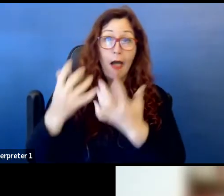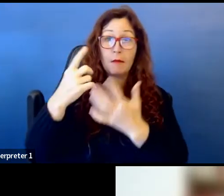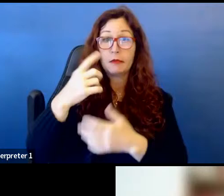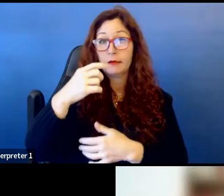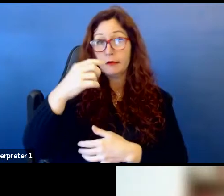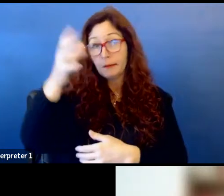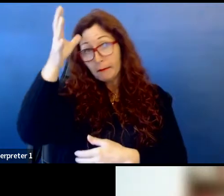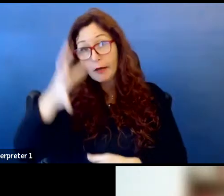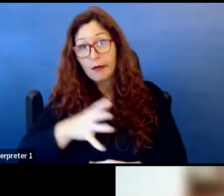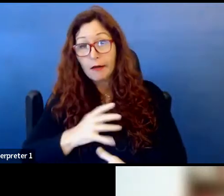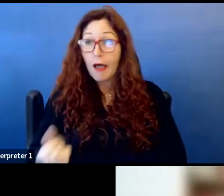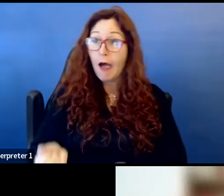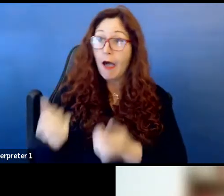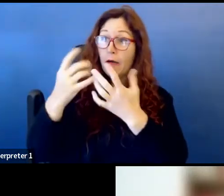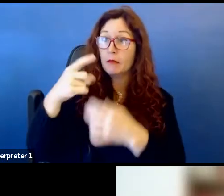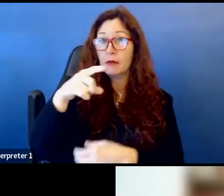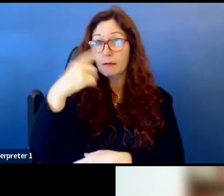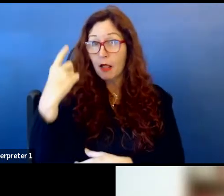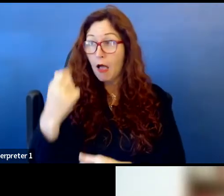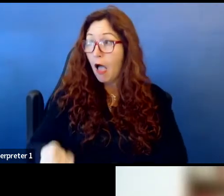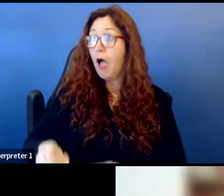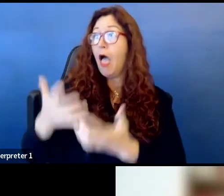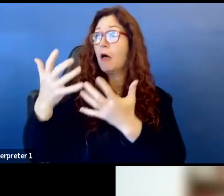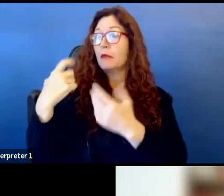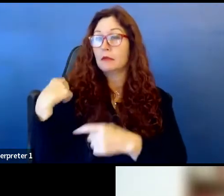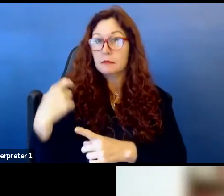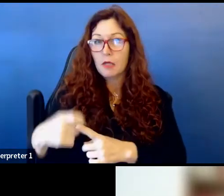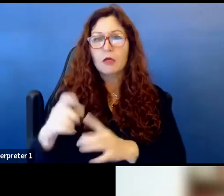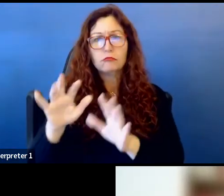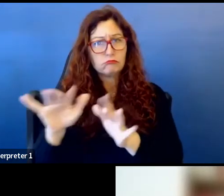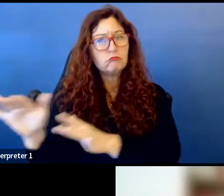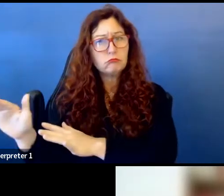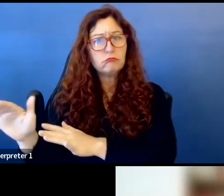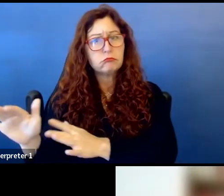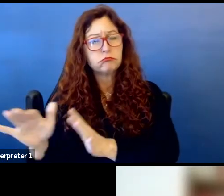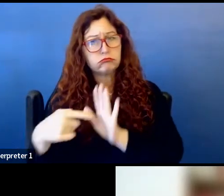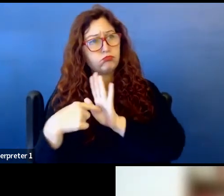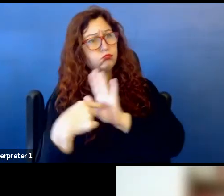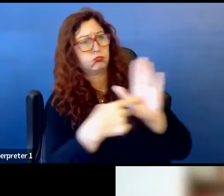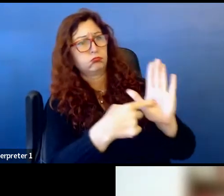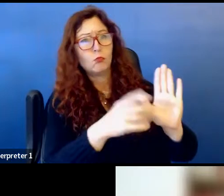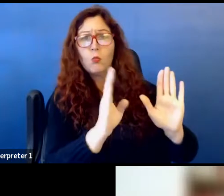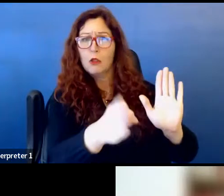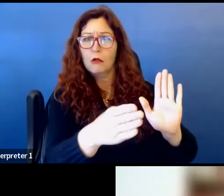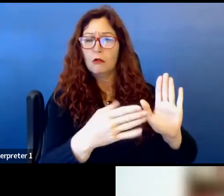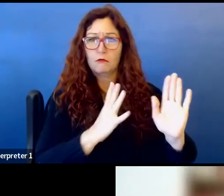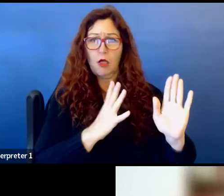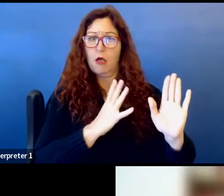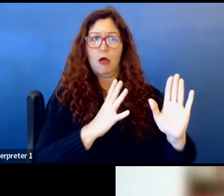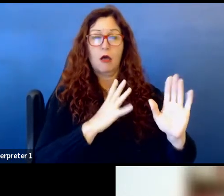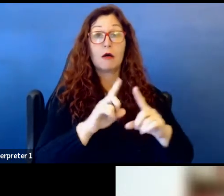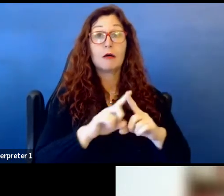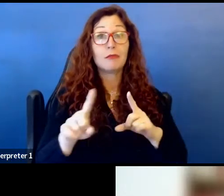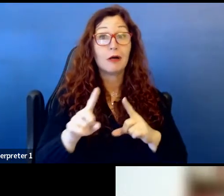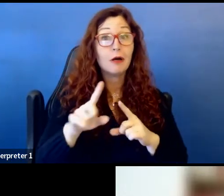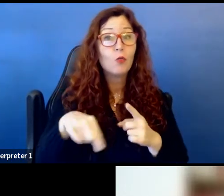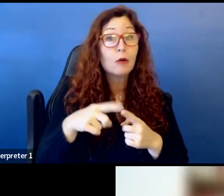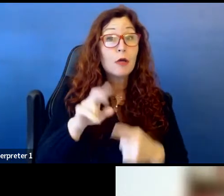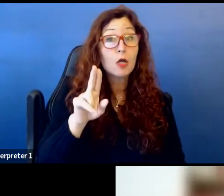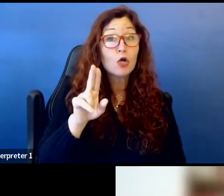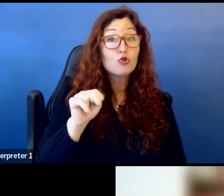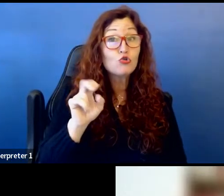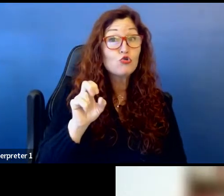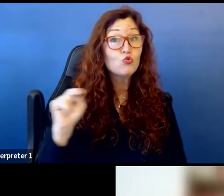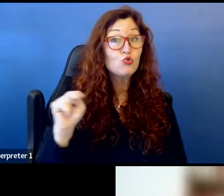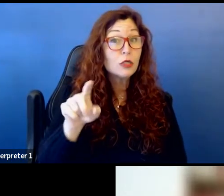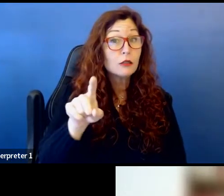similar push for unions to disclose demographic data in terms of either um apprentice is journeyman